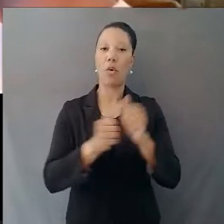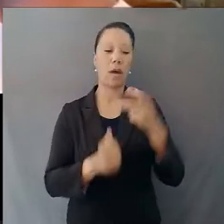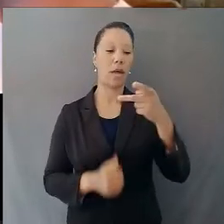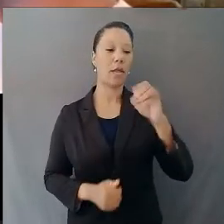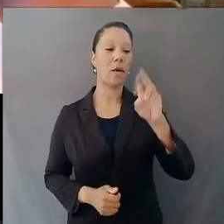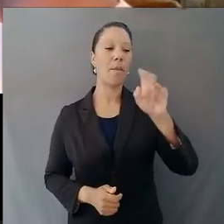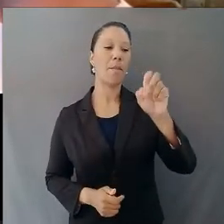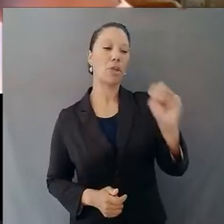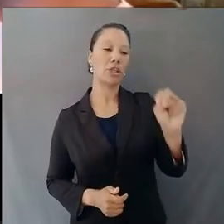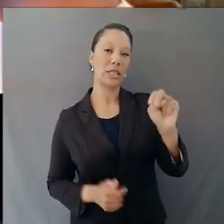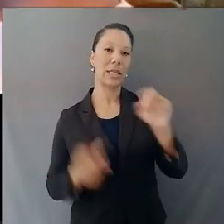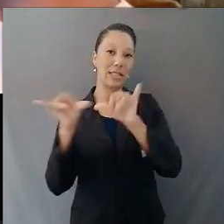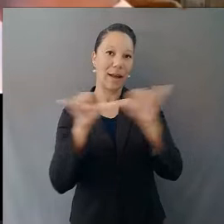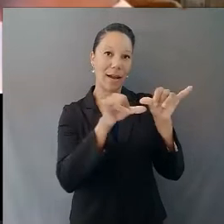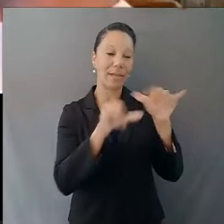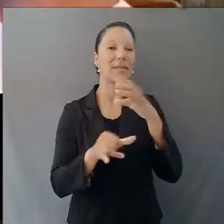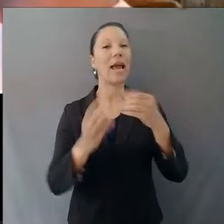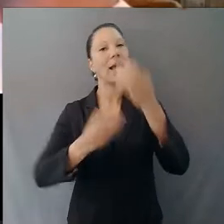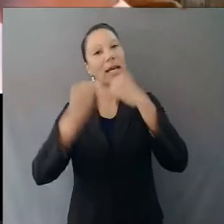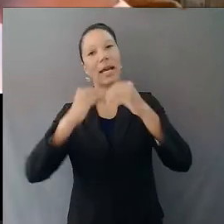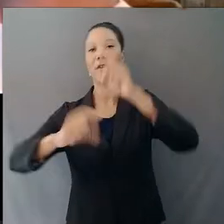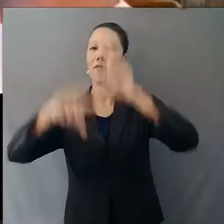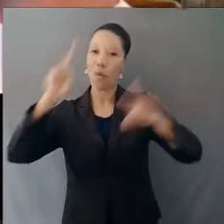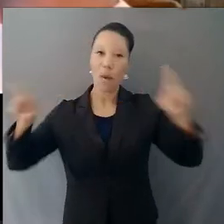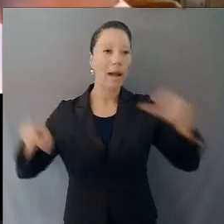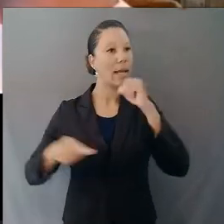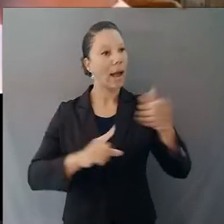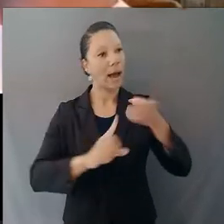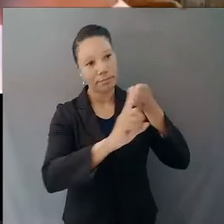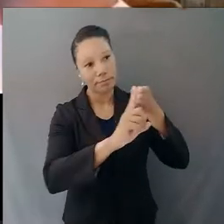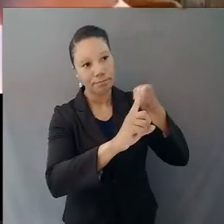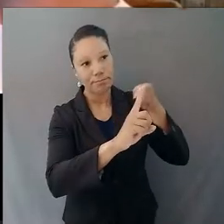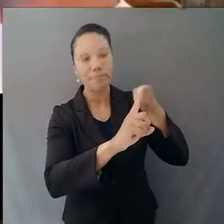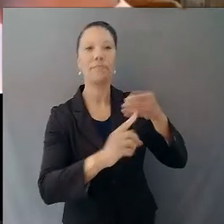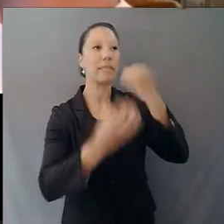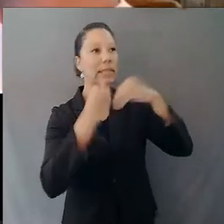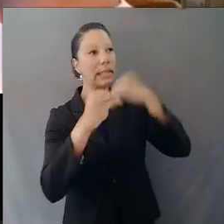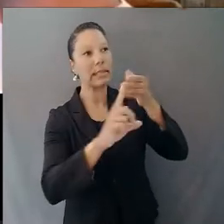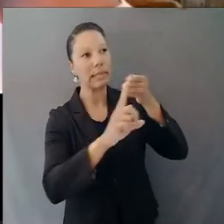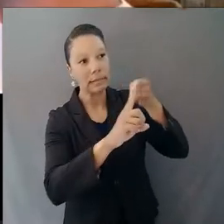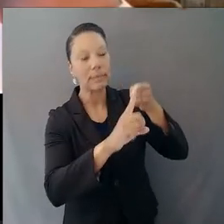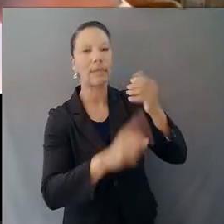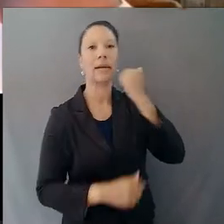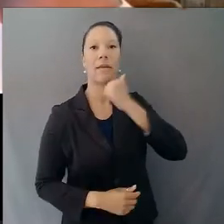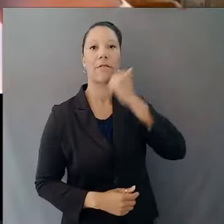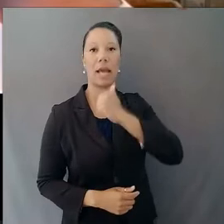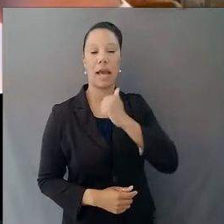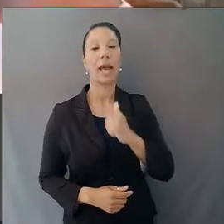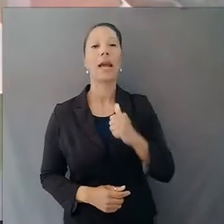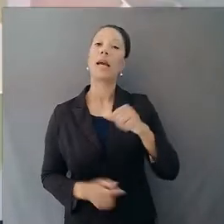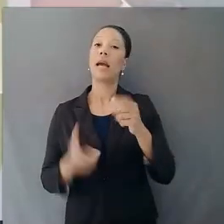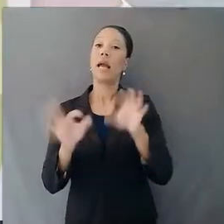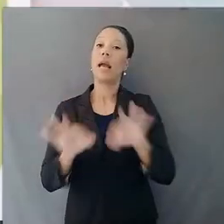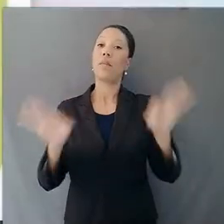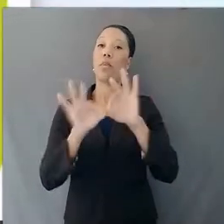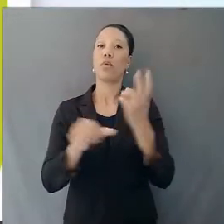for a variety of foods. Don't just have the same thing every day. One of the best models for doing that is called the My Plate, and